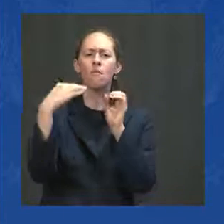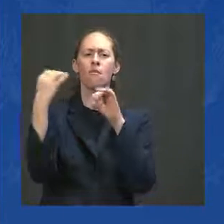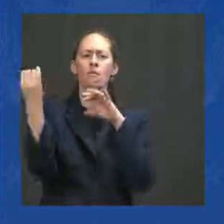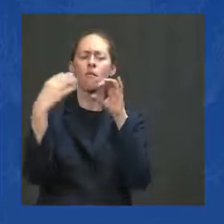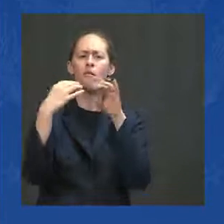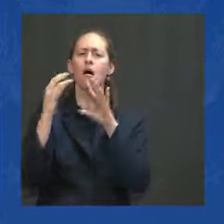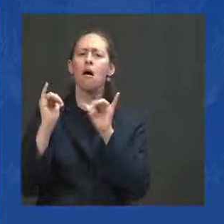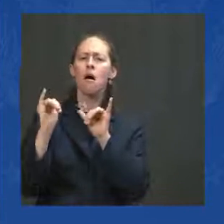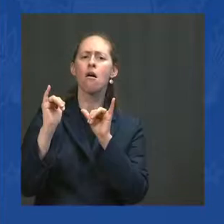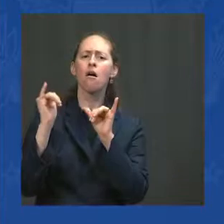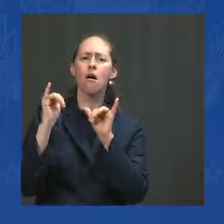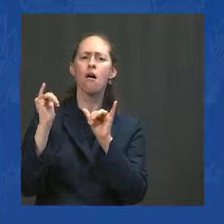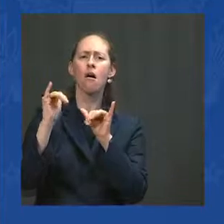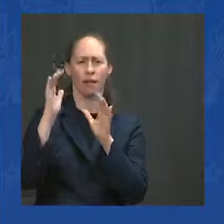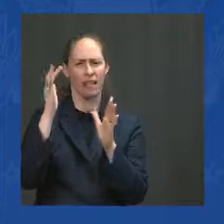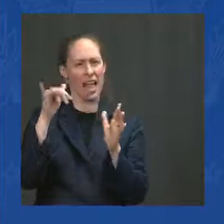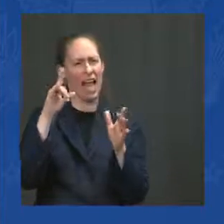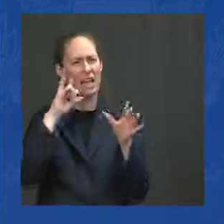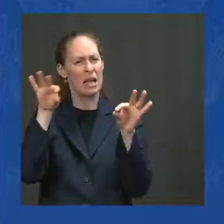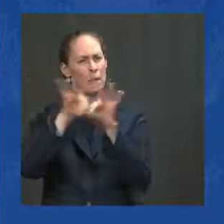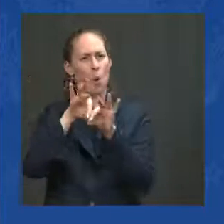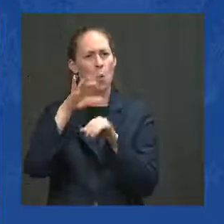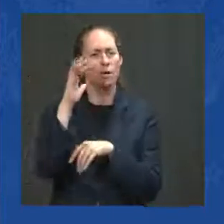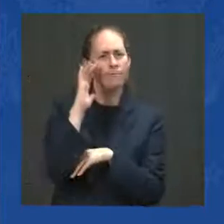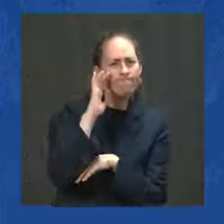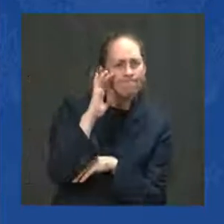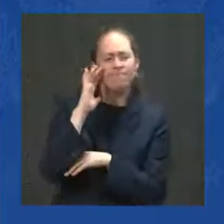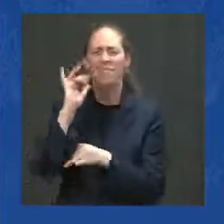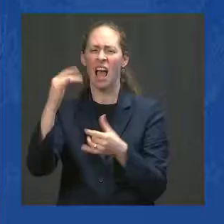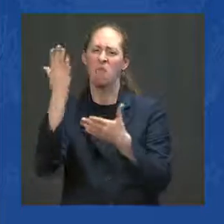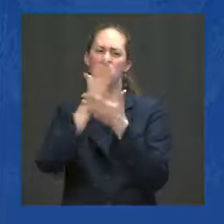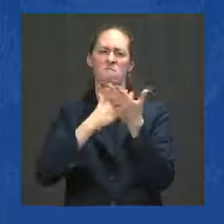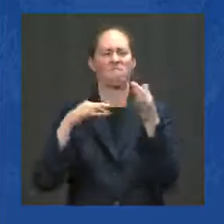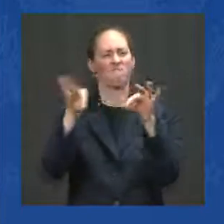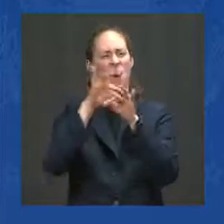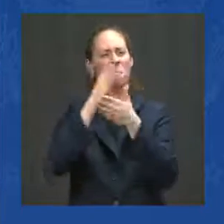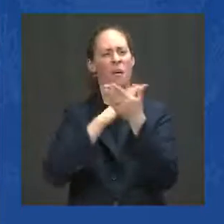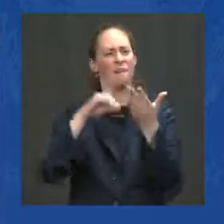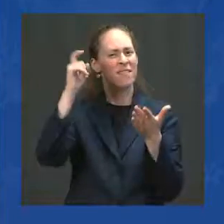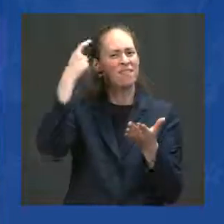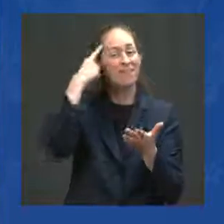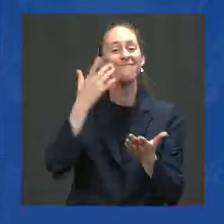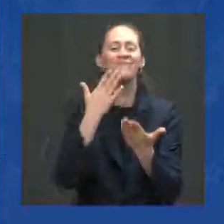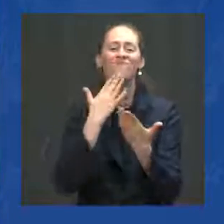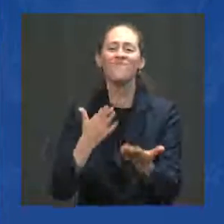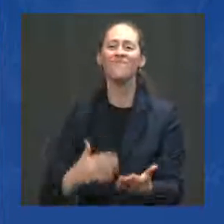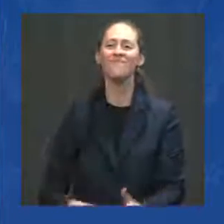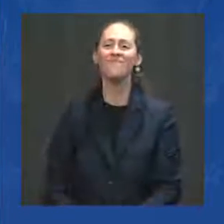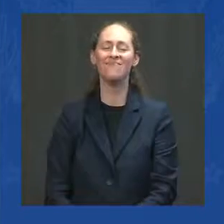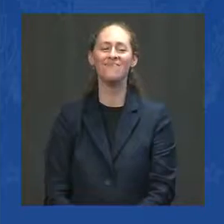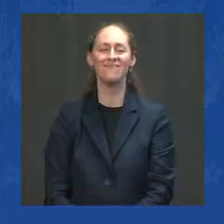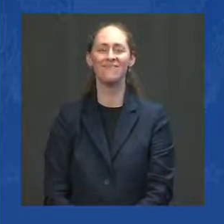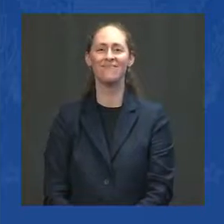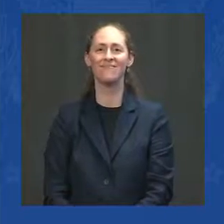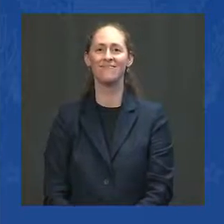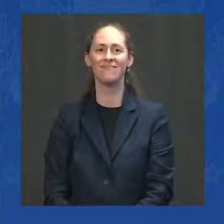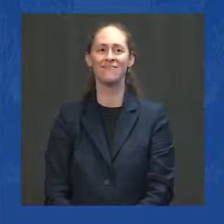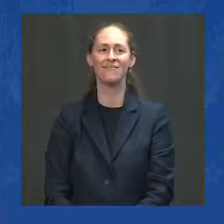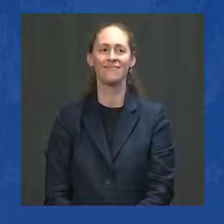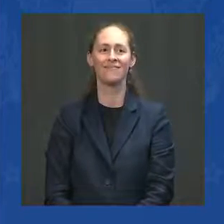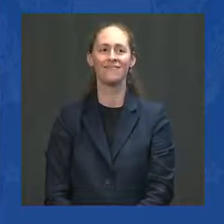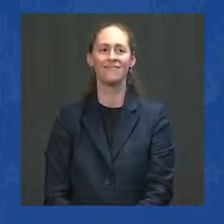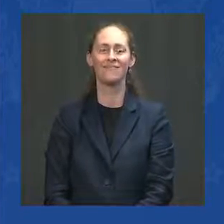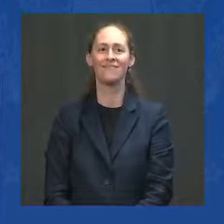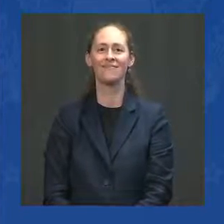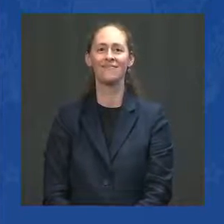of listening. It's part of democracy. Thank you all so much. Sir, Why have you not named an FDA Mr. commissioner? President,